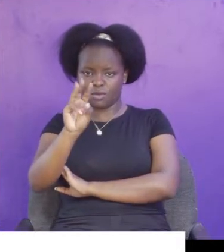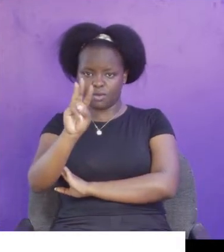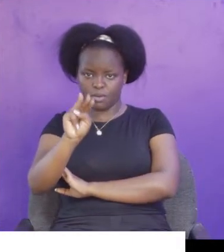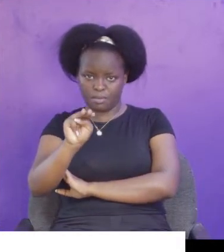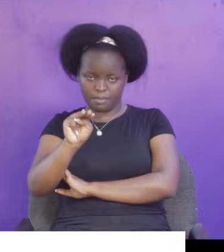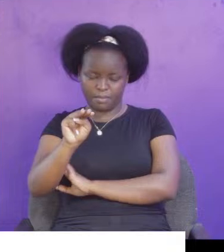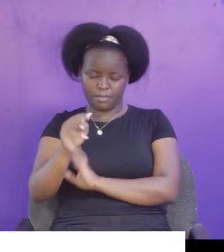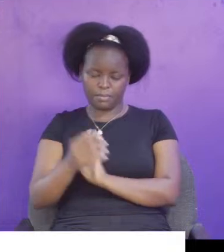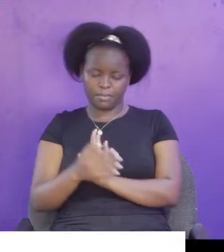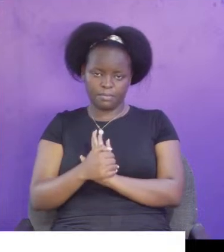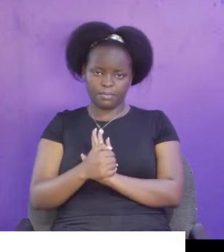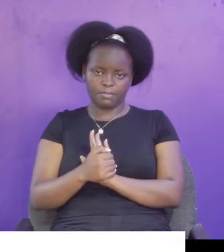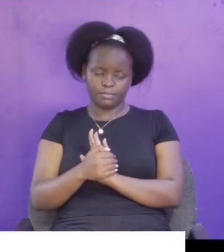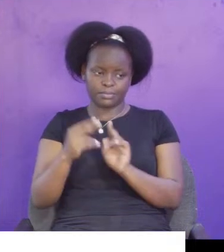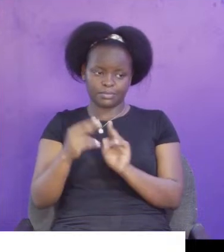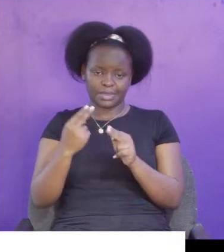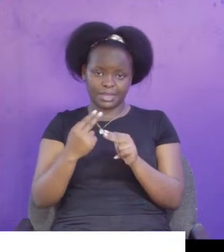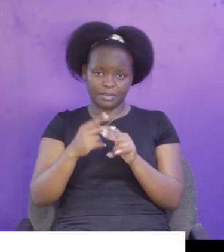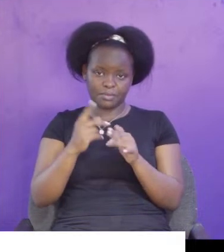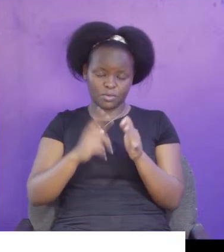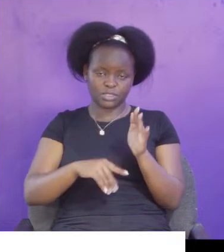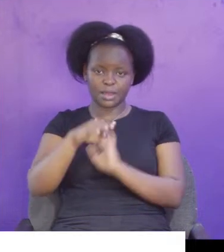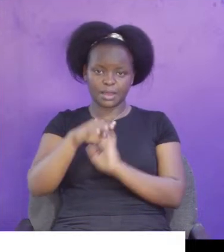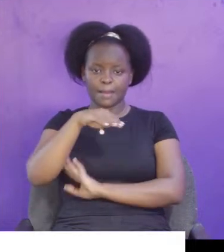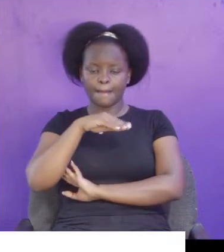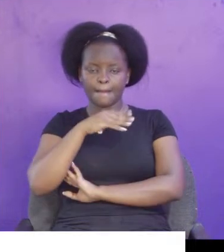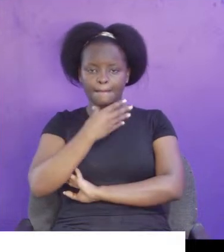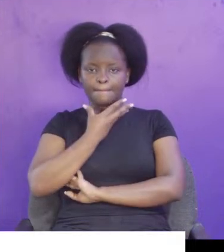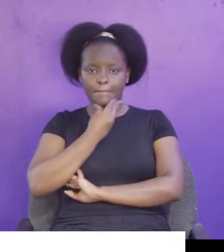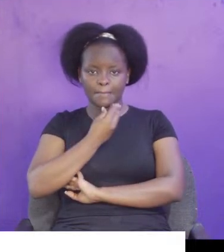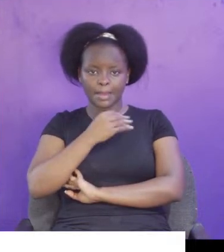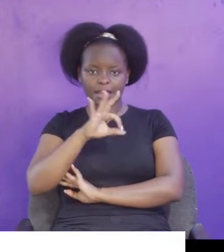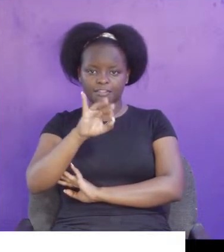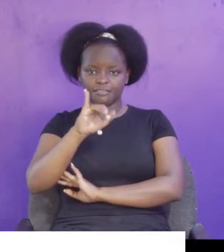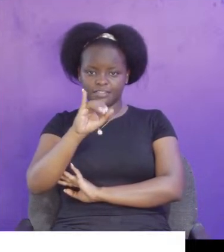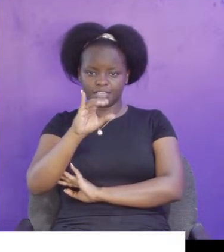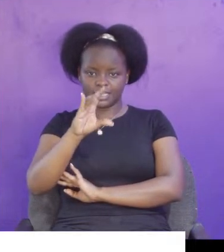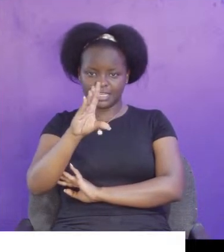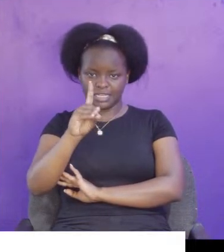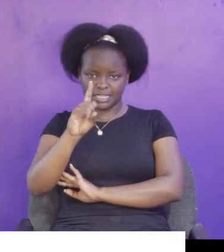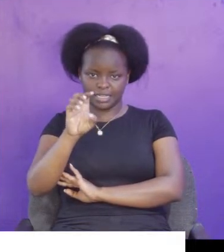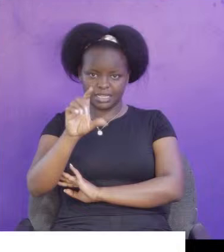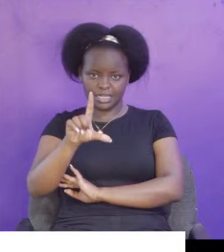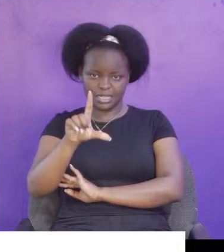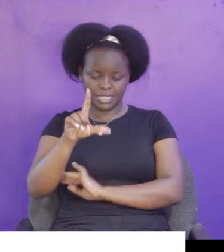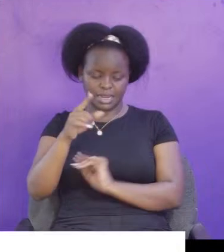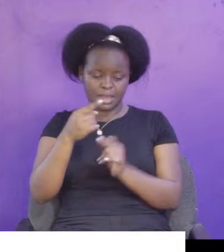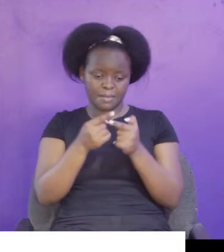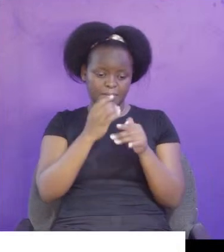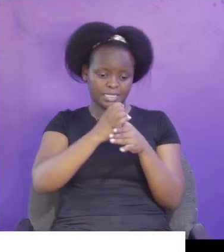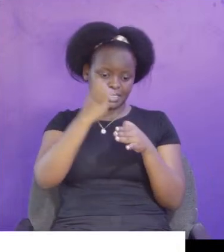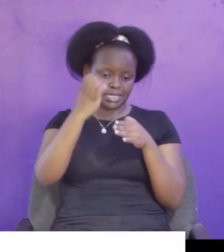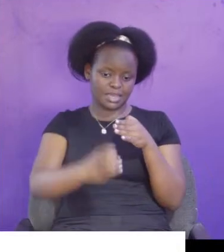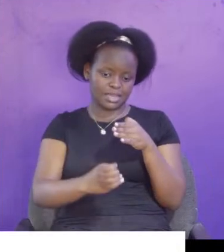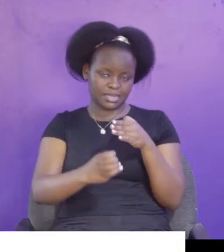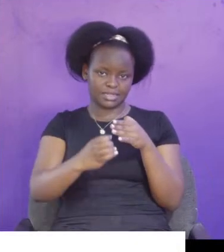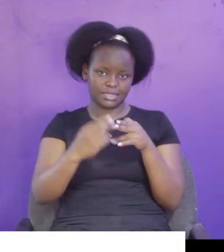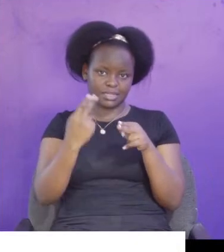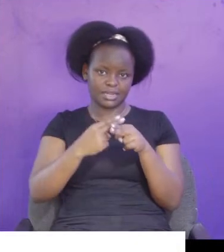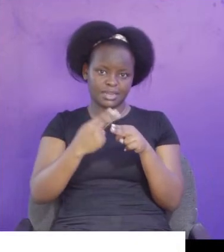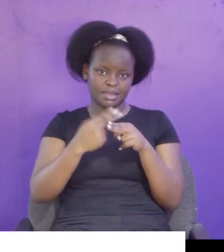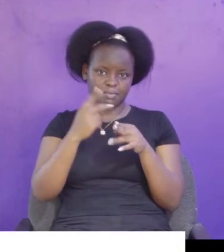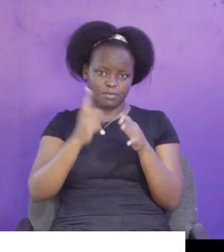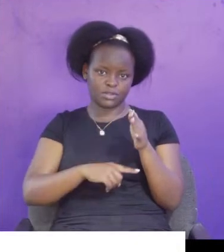They called you Baba Fidel. But in the end, They called you Baba.